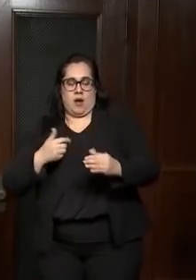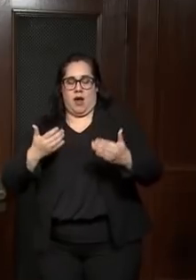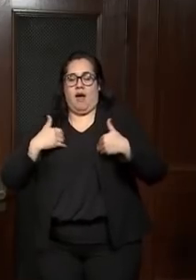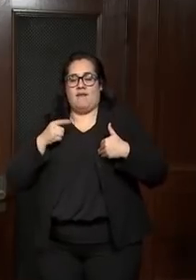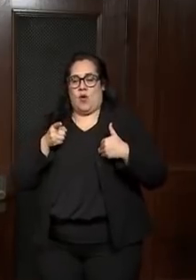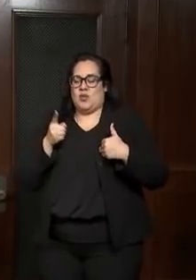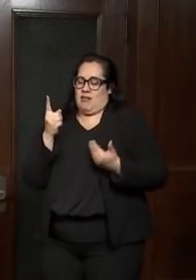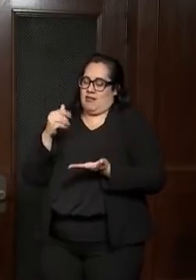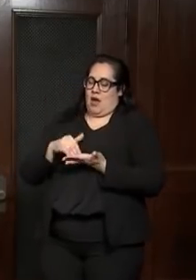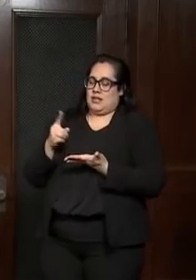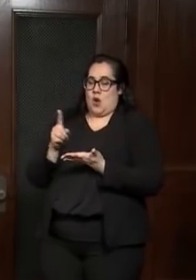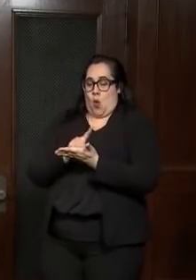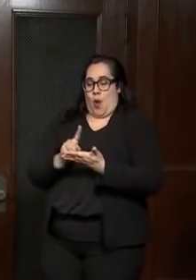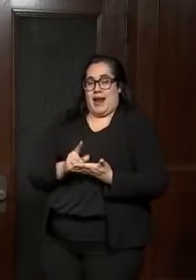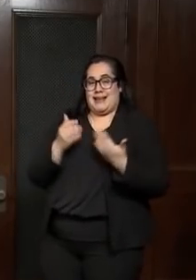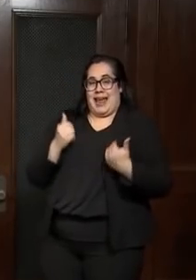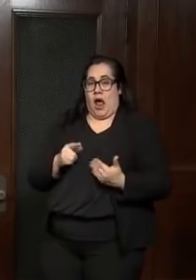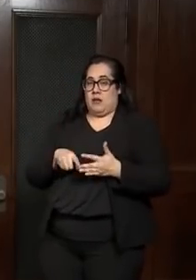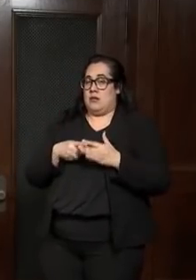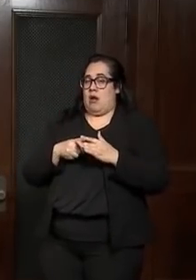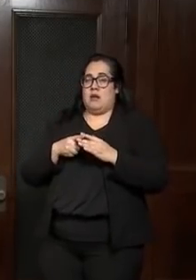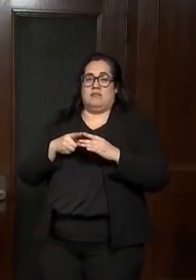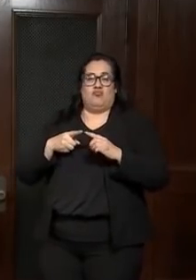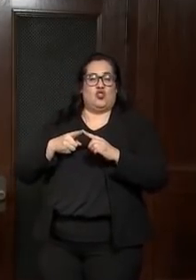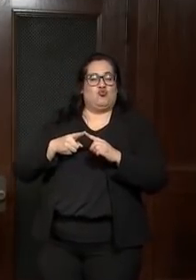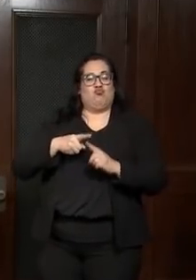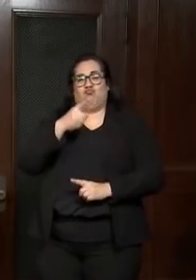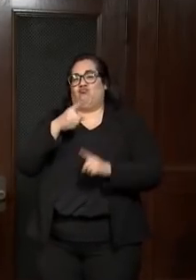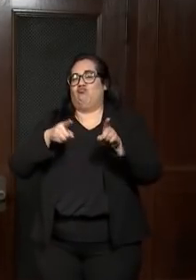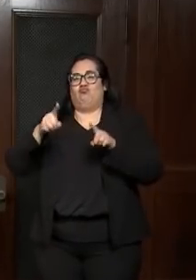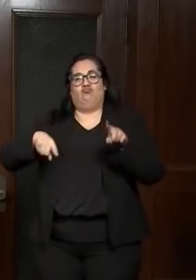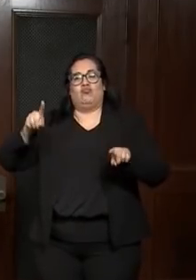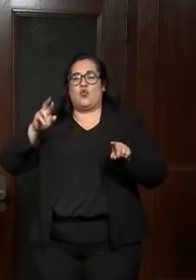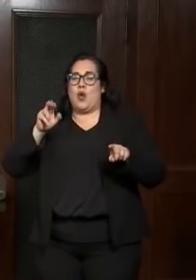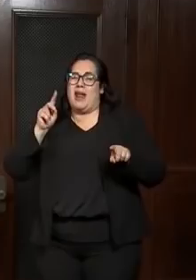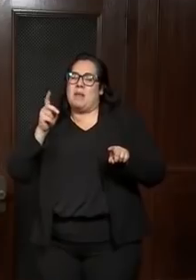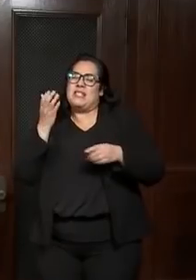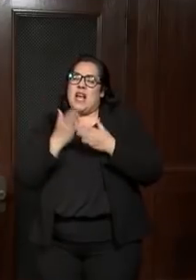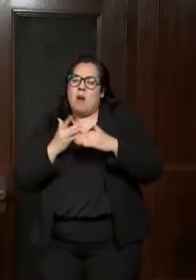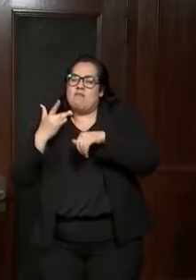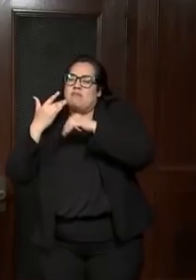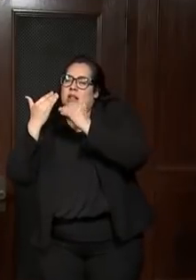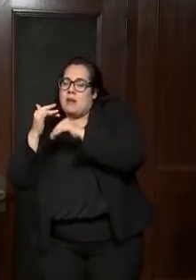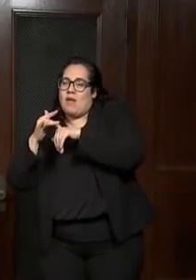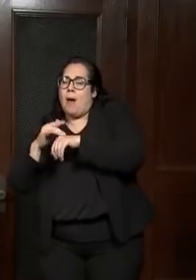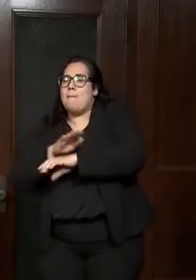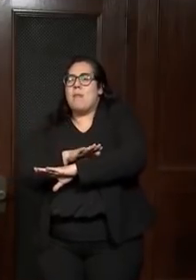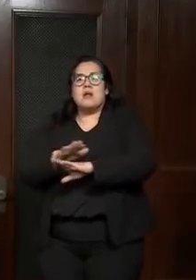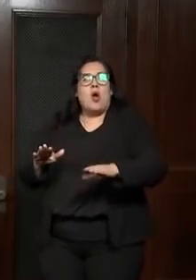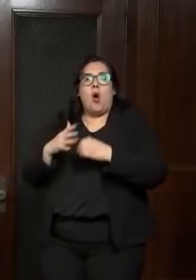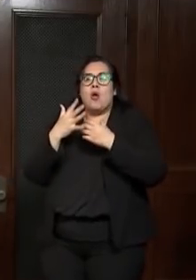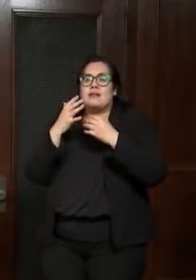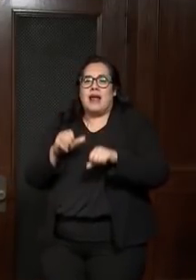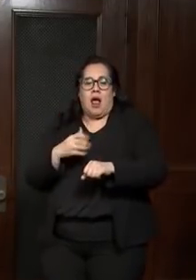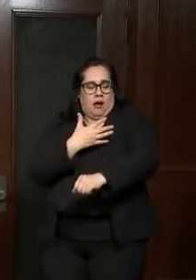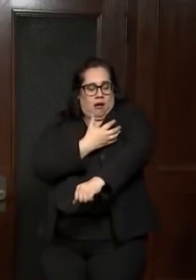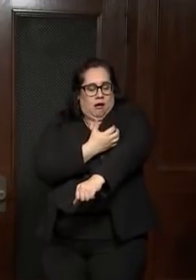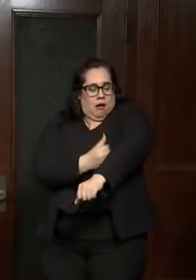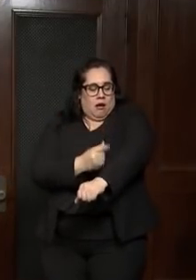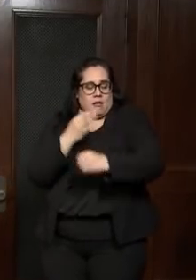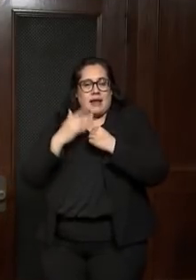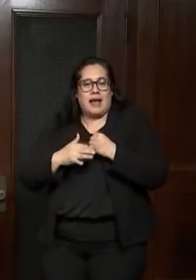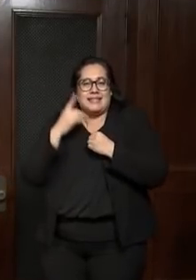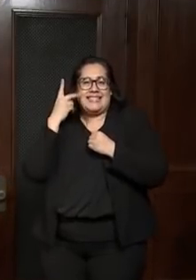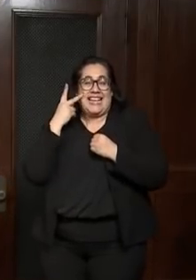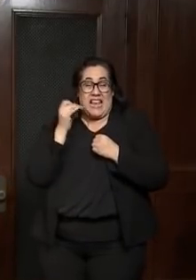those 1,000 a week now going out randomly. There's some limited availability out there, but don't take a blood test to see if you're infectious.